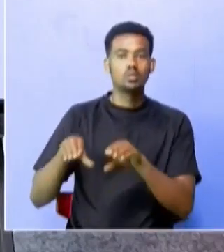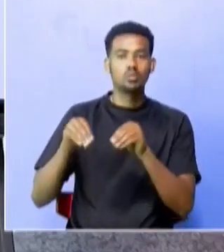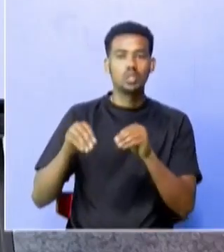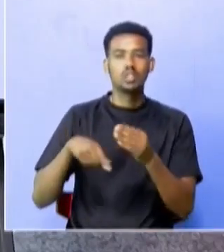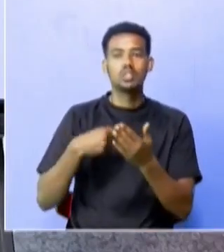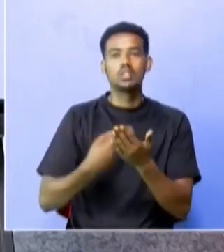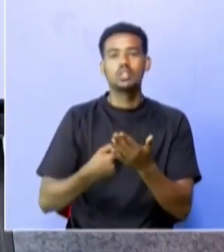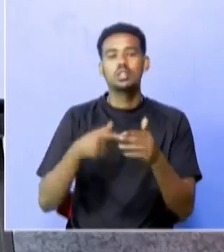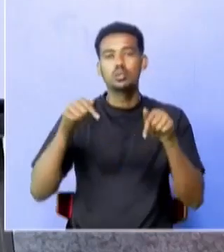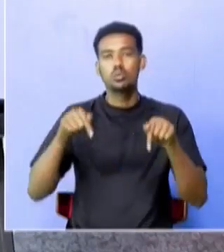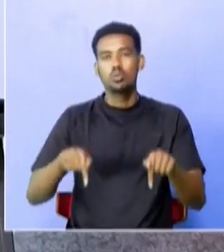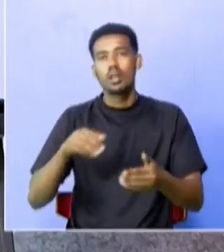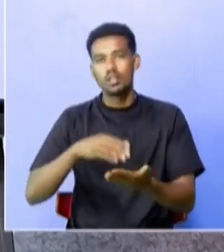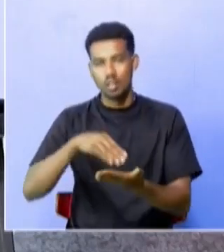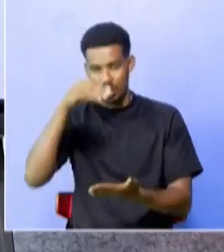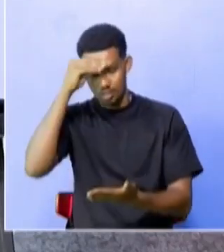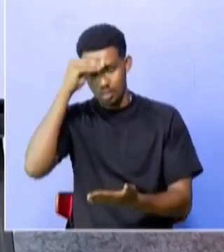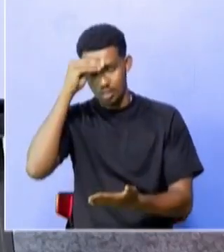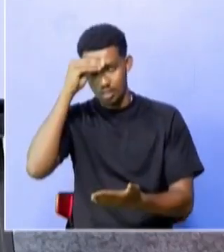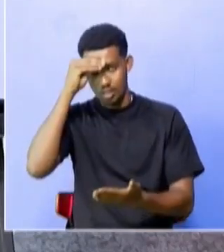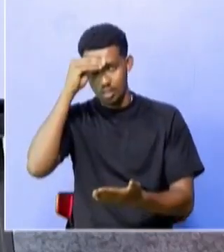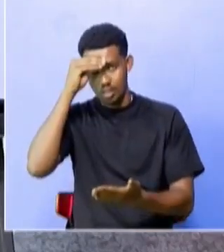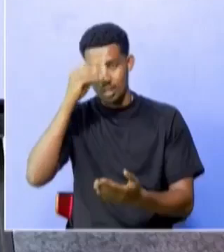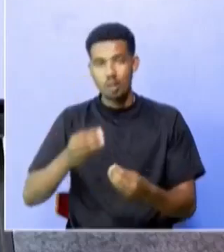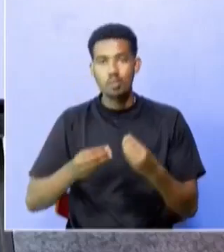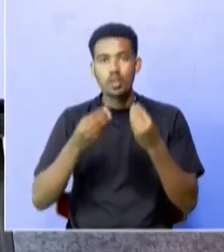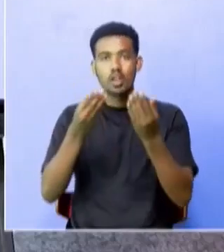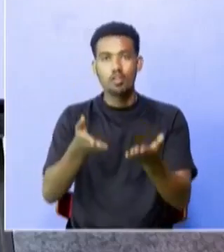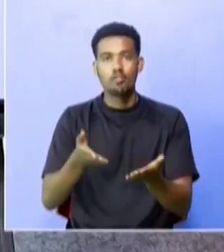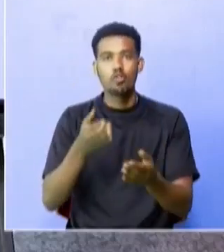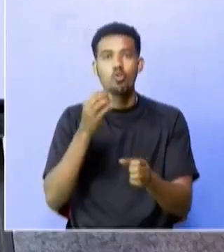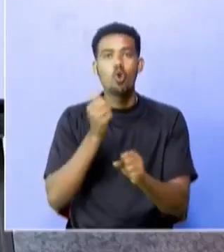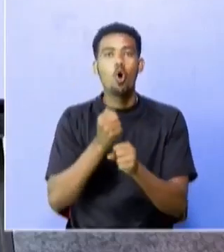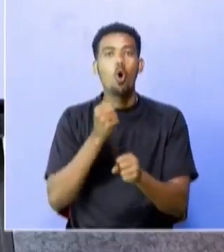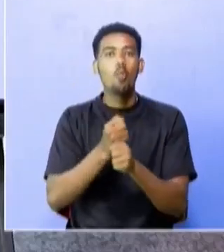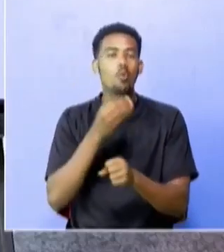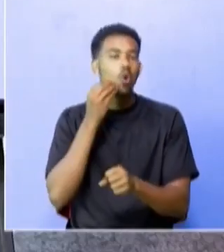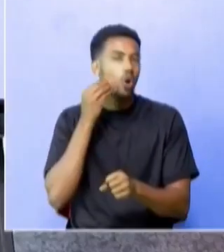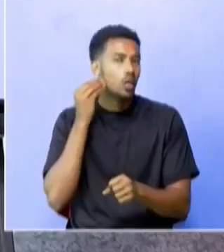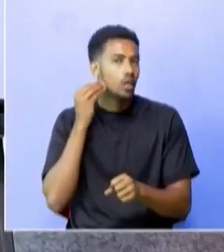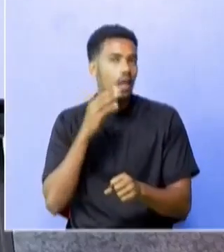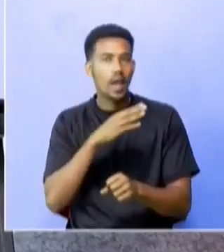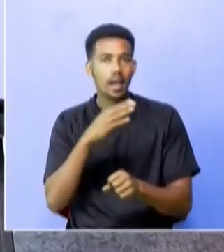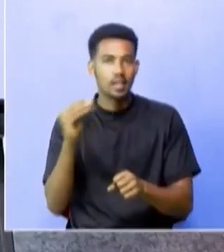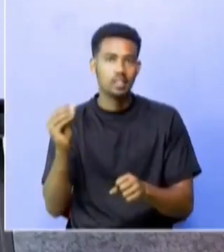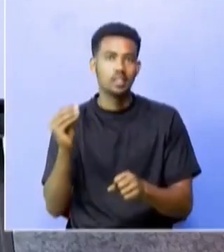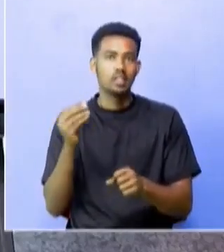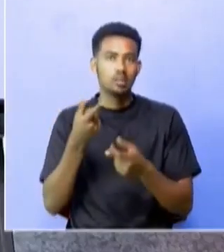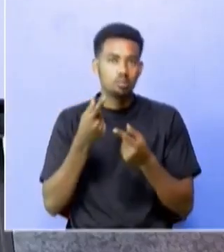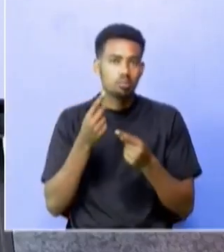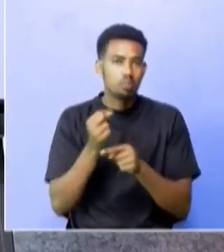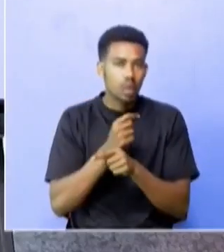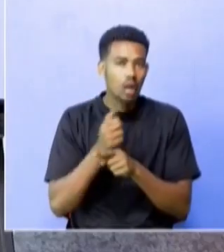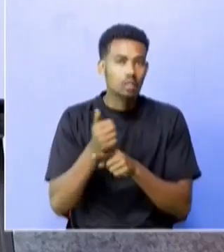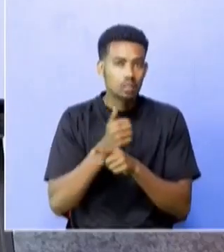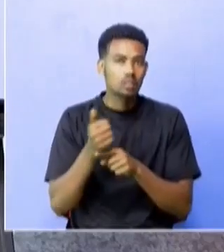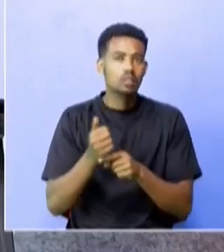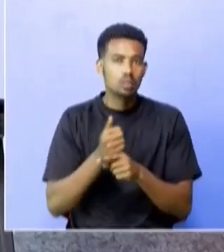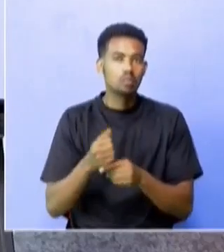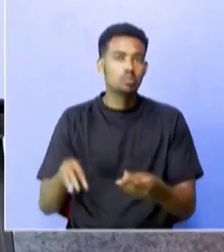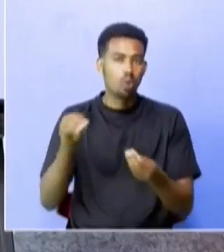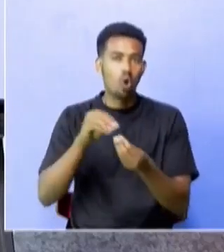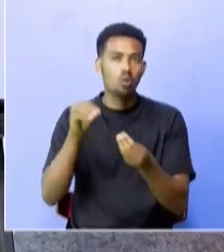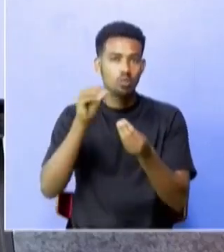this is today's lesson. Let me give you homework and practice more your home. Don't forget to write